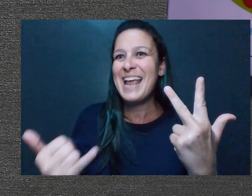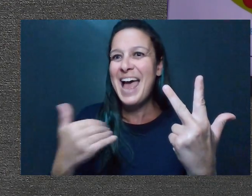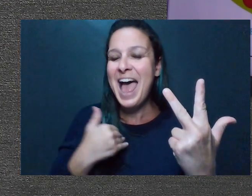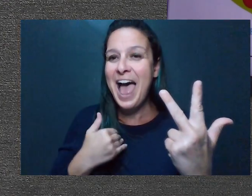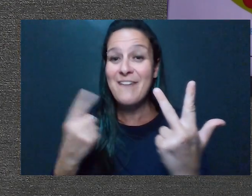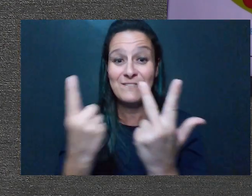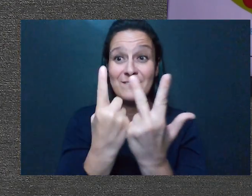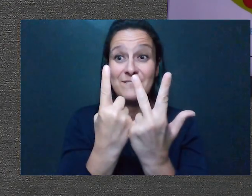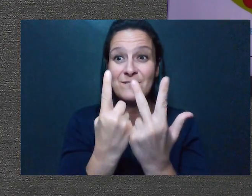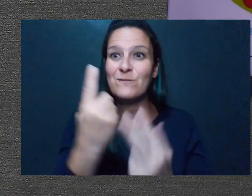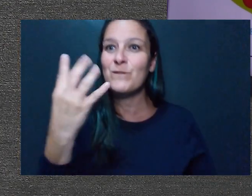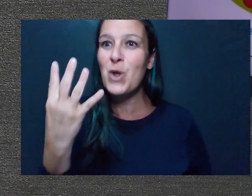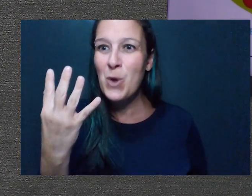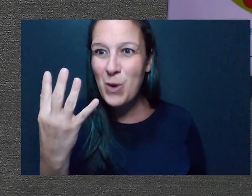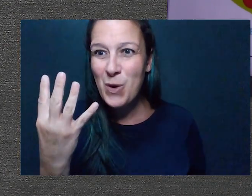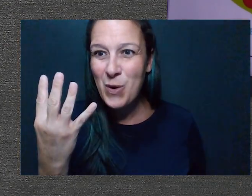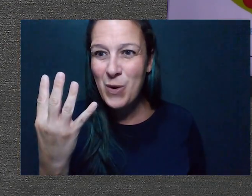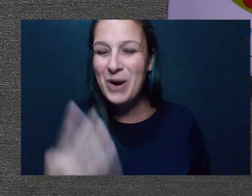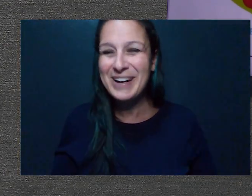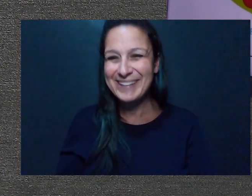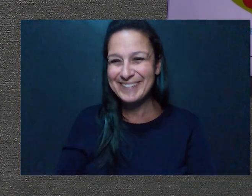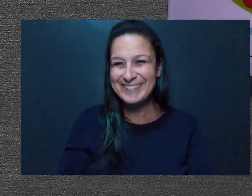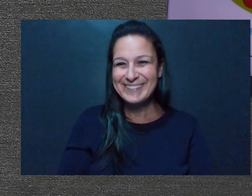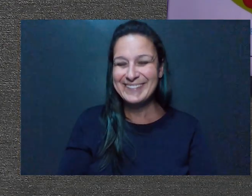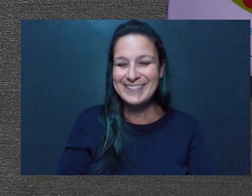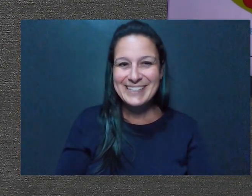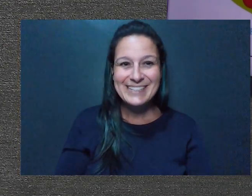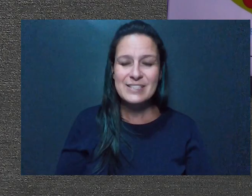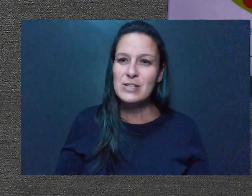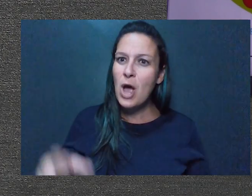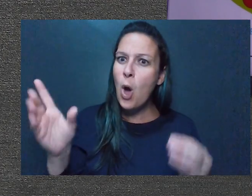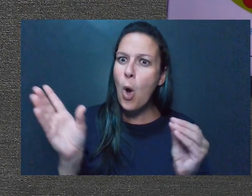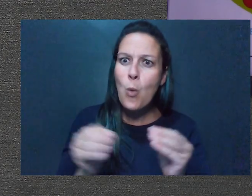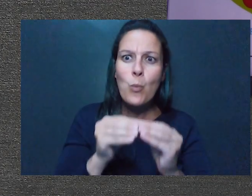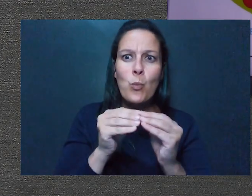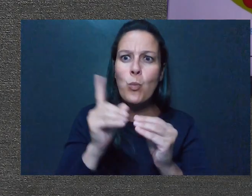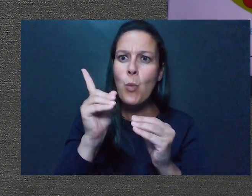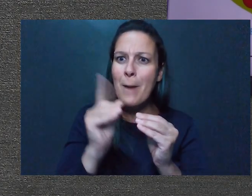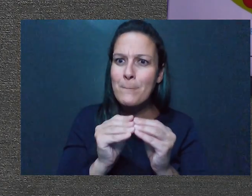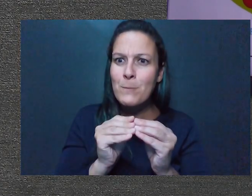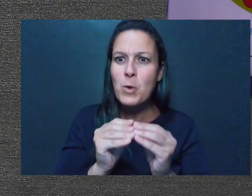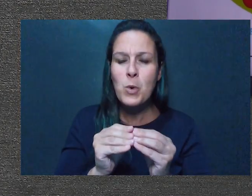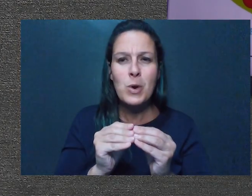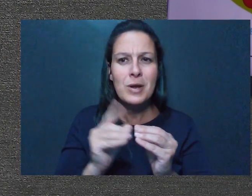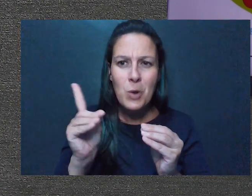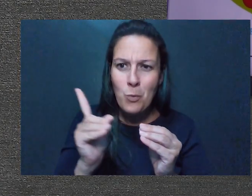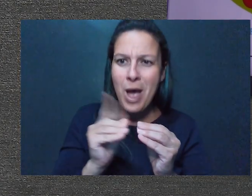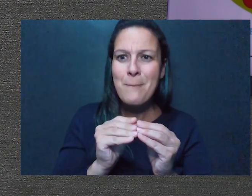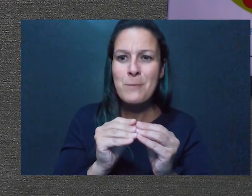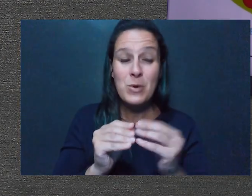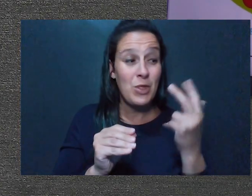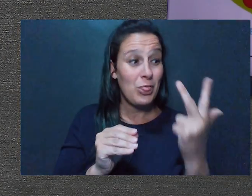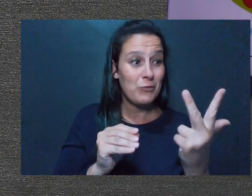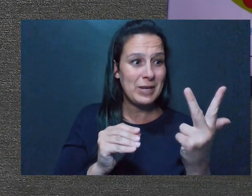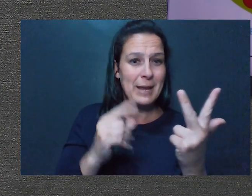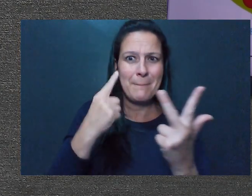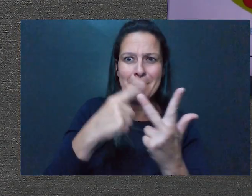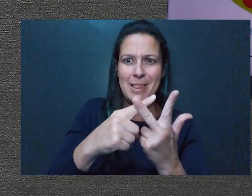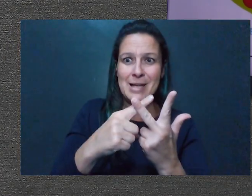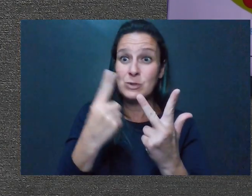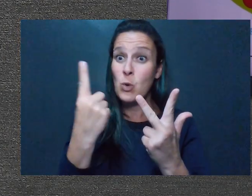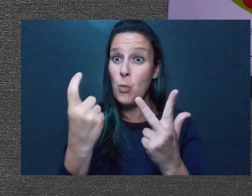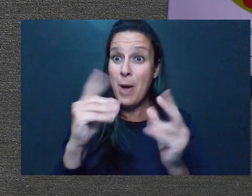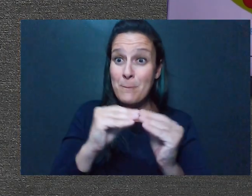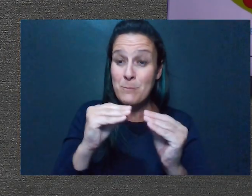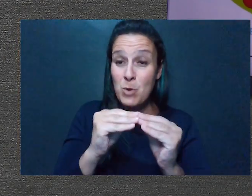have 4. So he added just 1 more to 3 and it made 4.